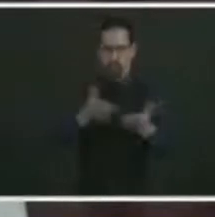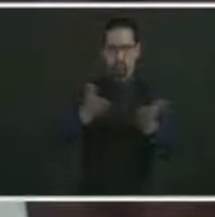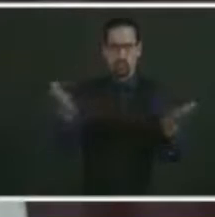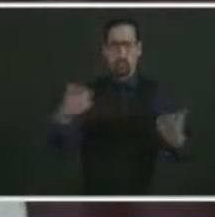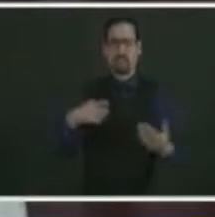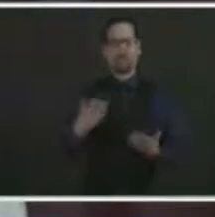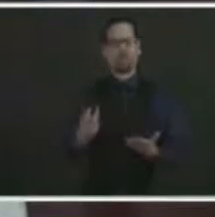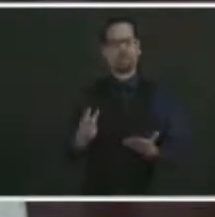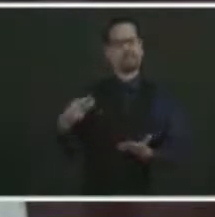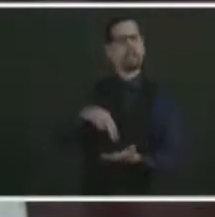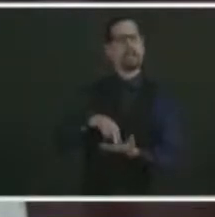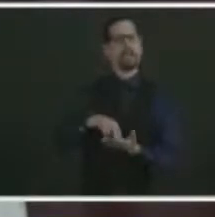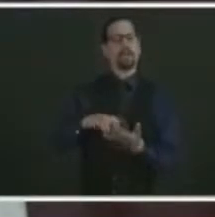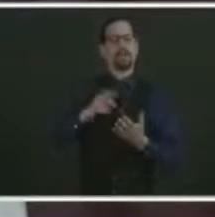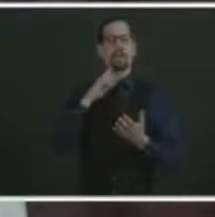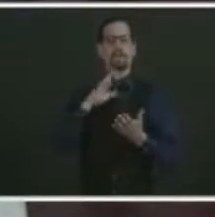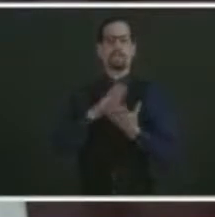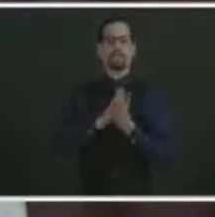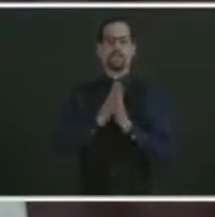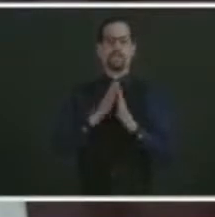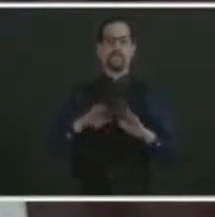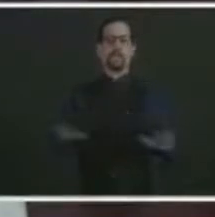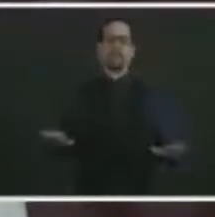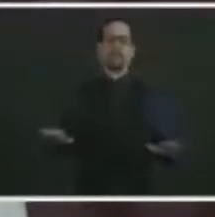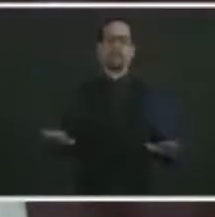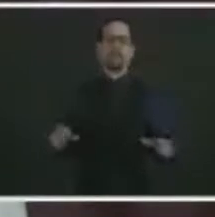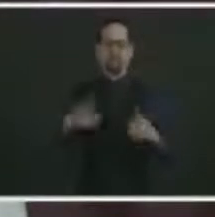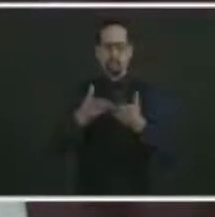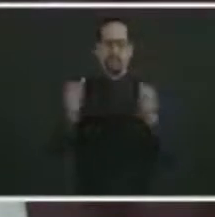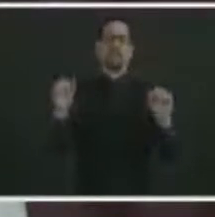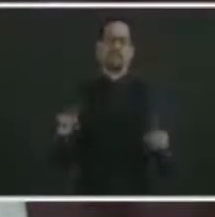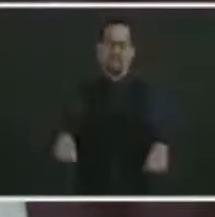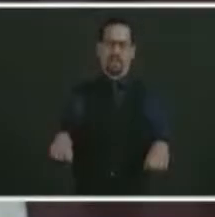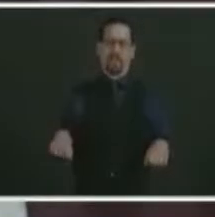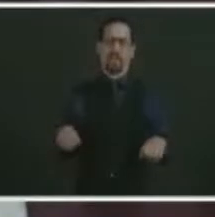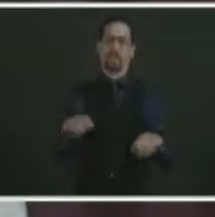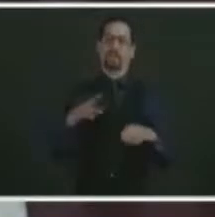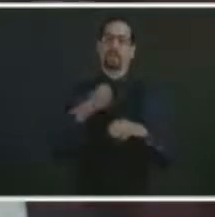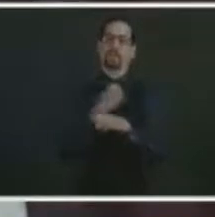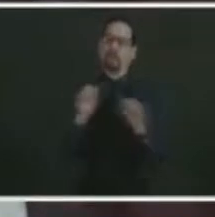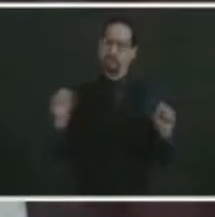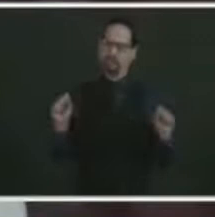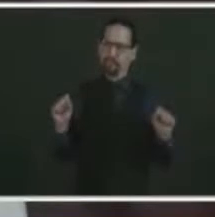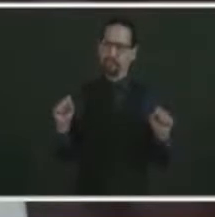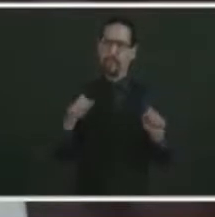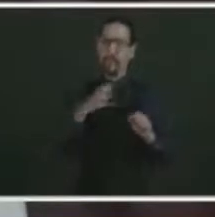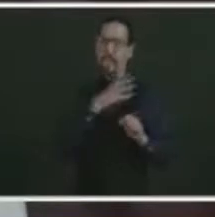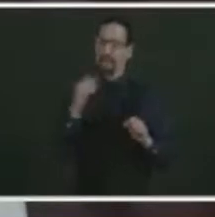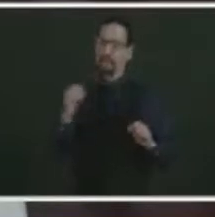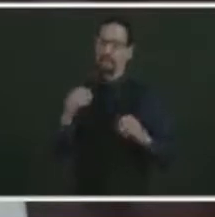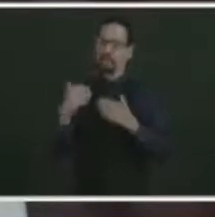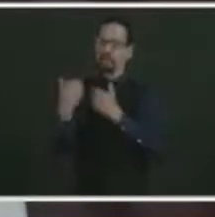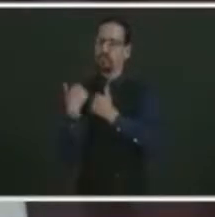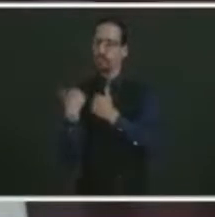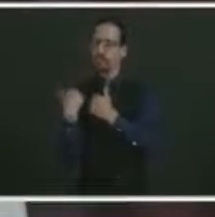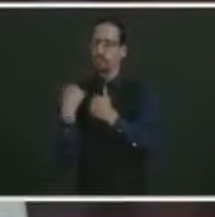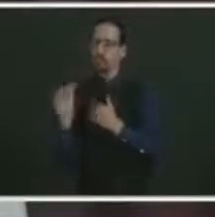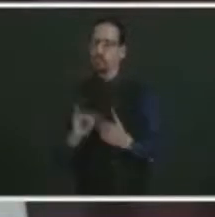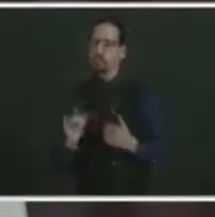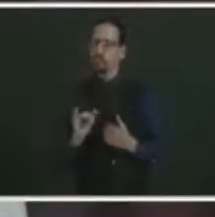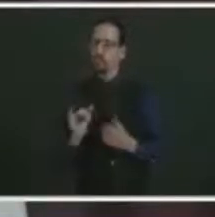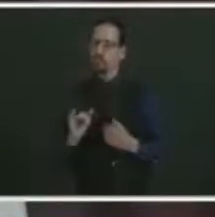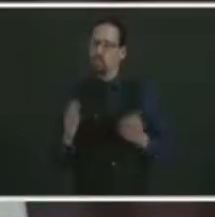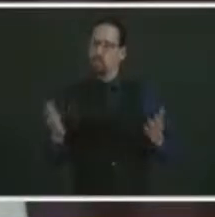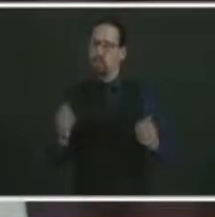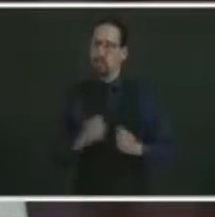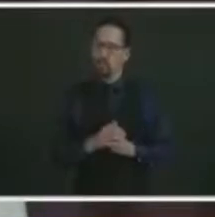those who want to safely and responsibly make their voices heard. With that, we will get started with questions.